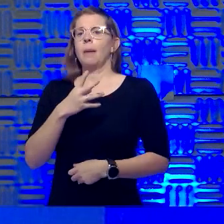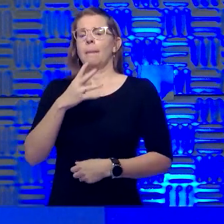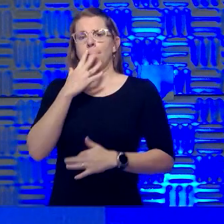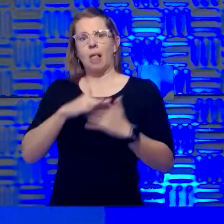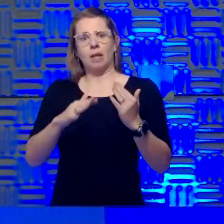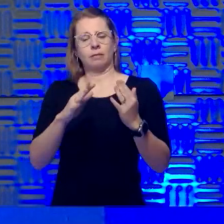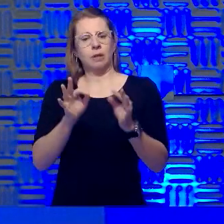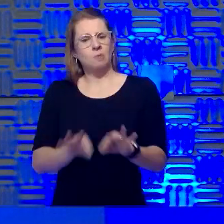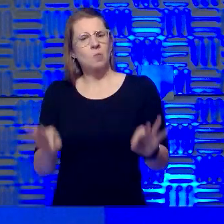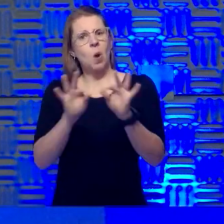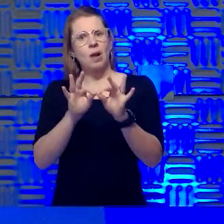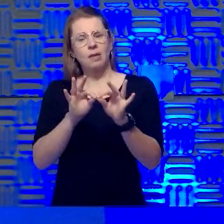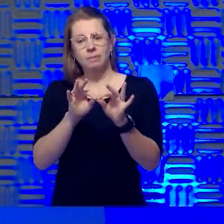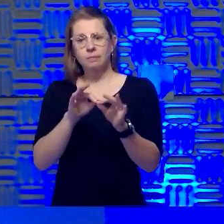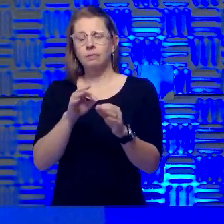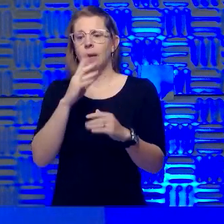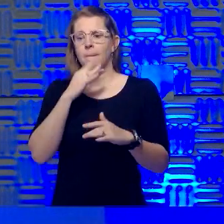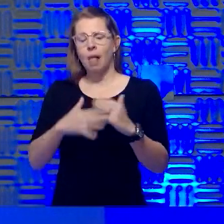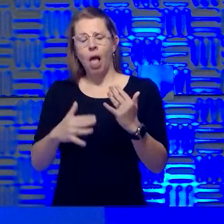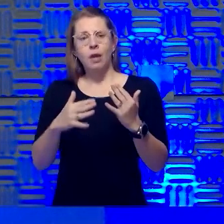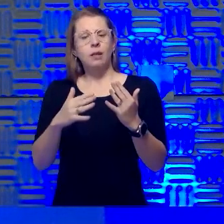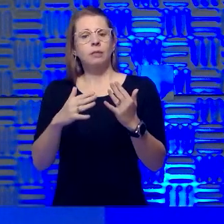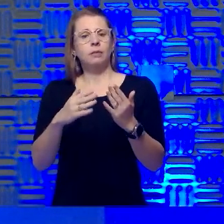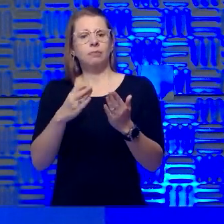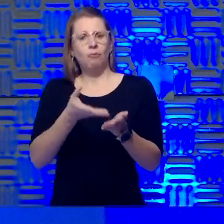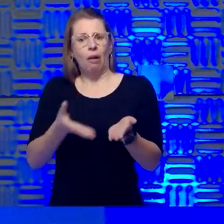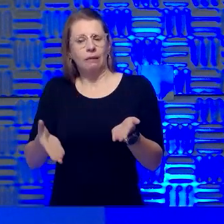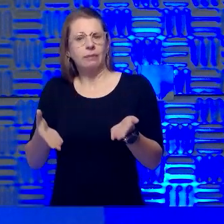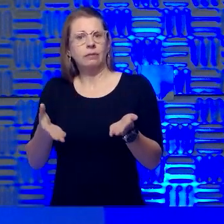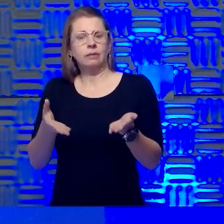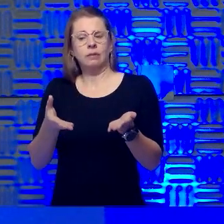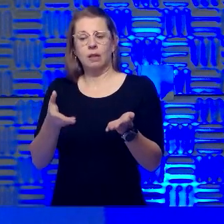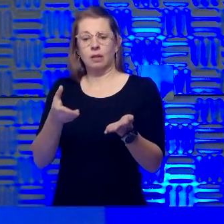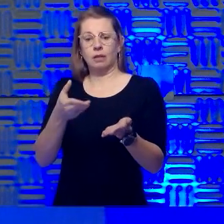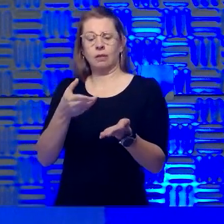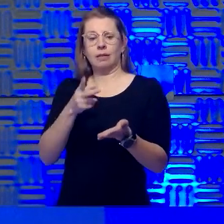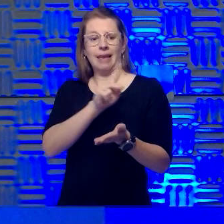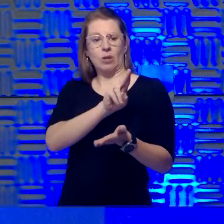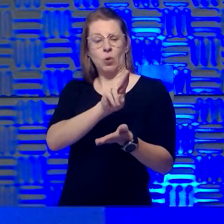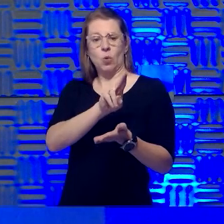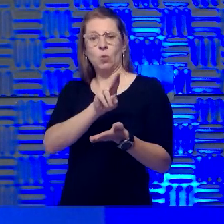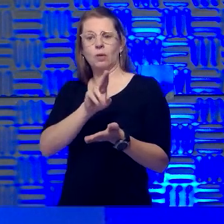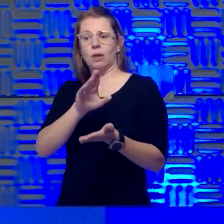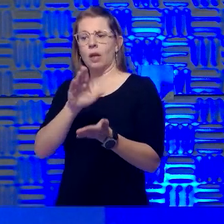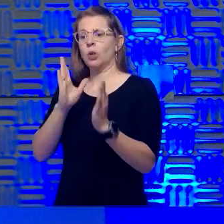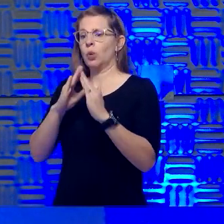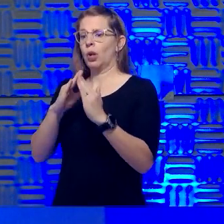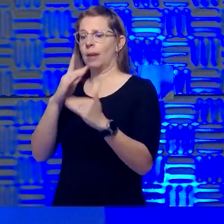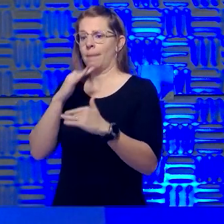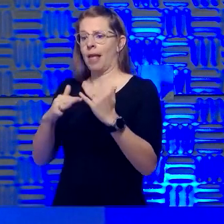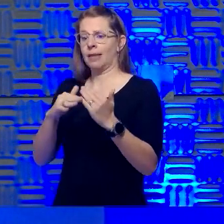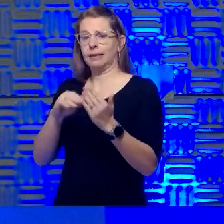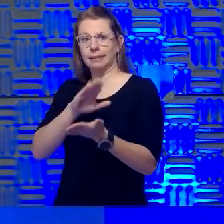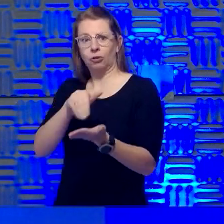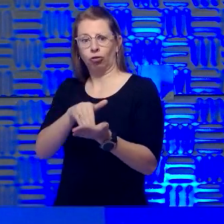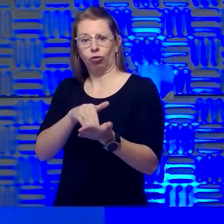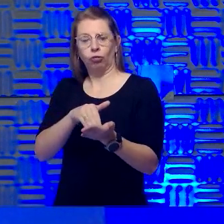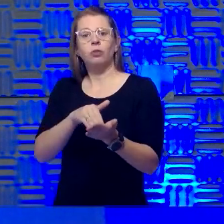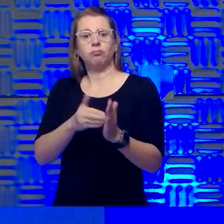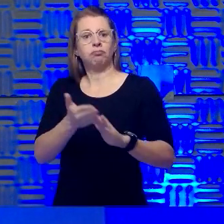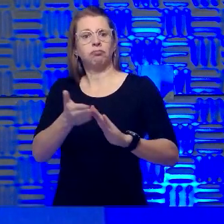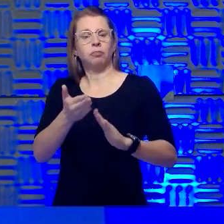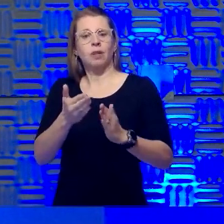blood products. We hosted, the university with Community Blood Center hosted a blood drive last week, and